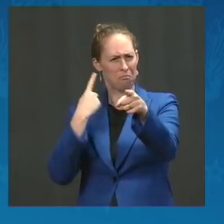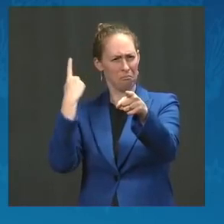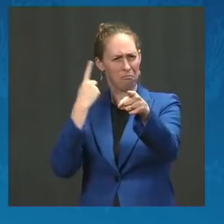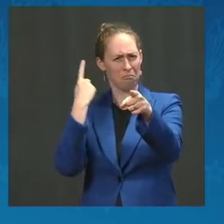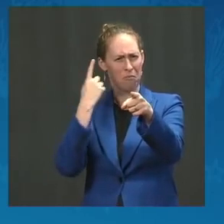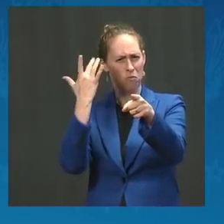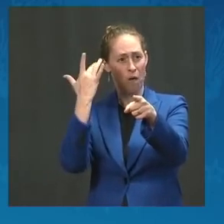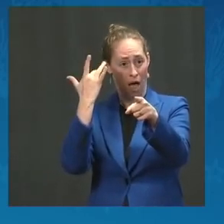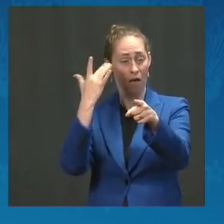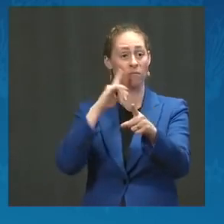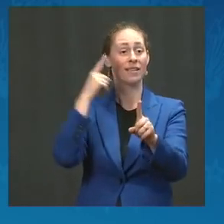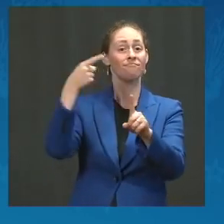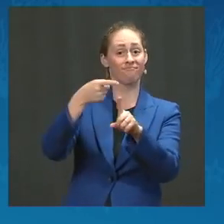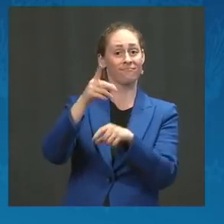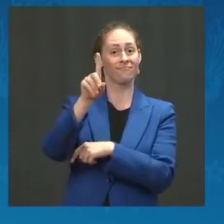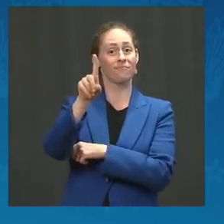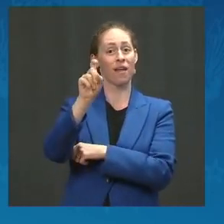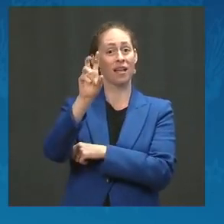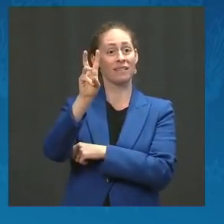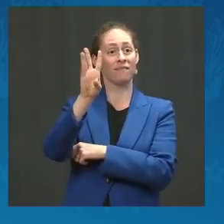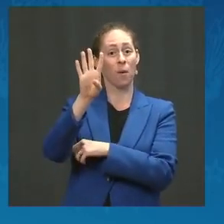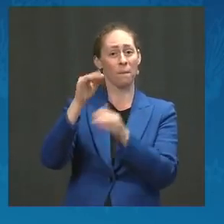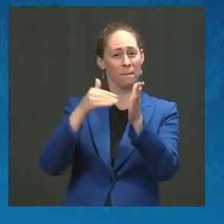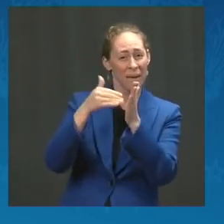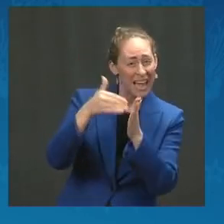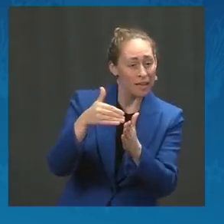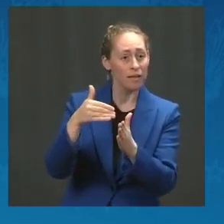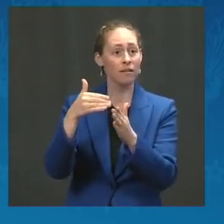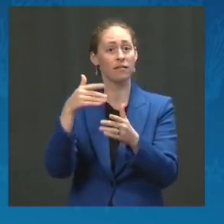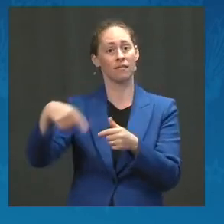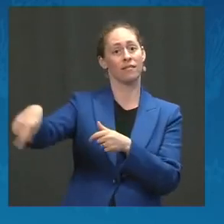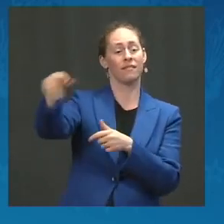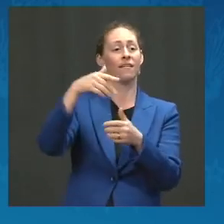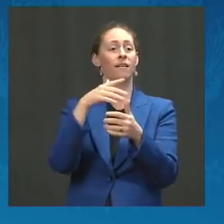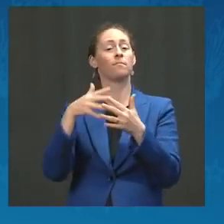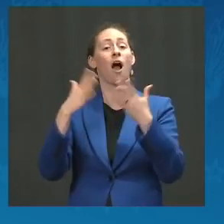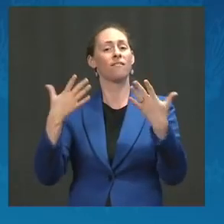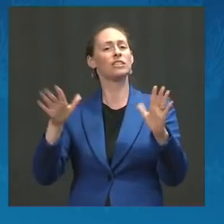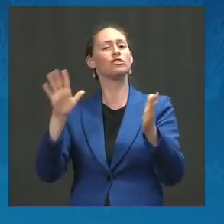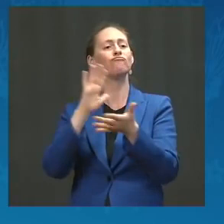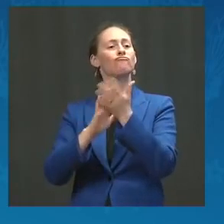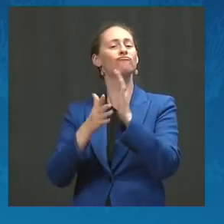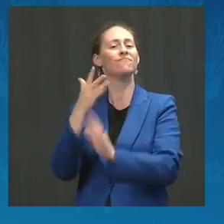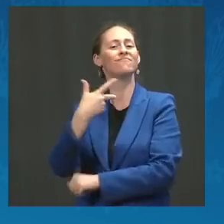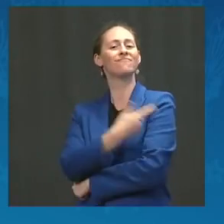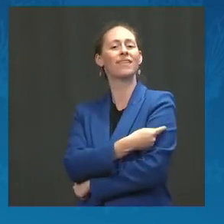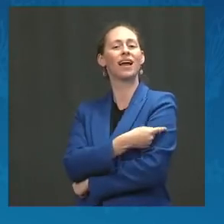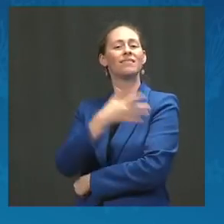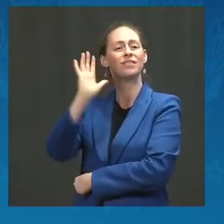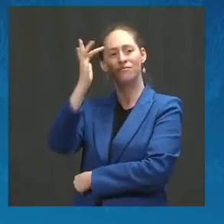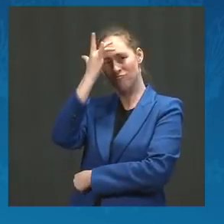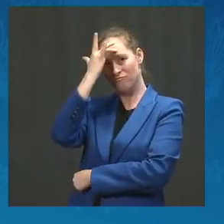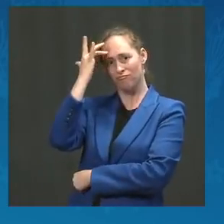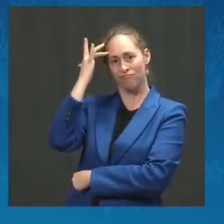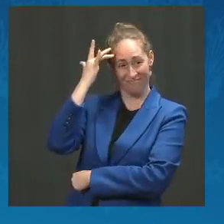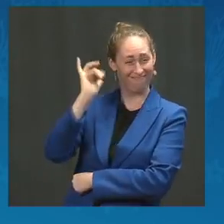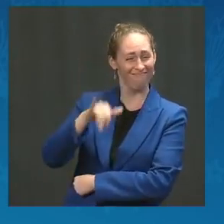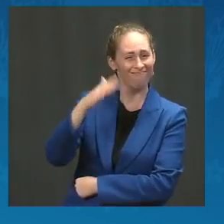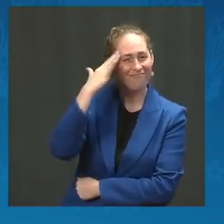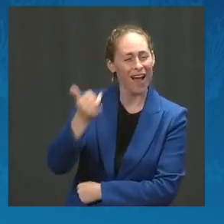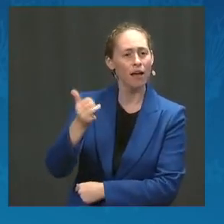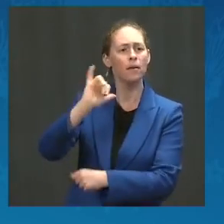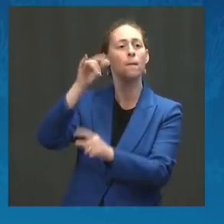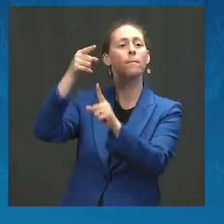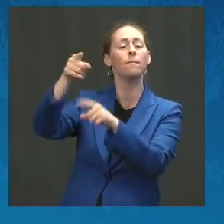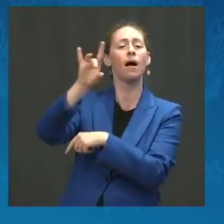164 million Americans are fully vaccinated, including 80% of the most vulnerable, our